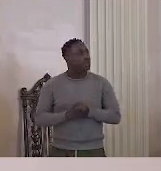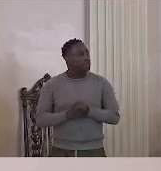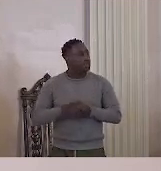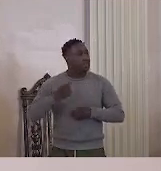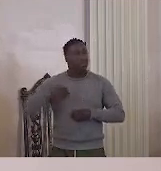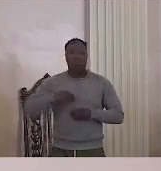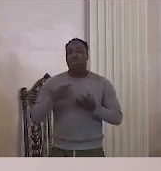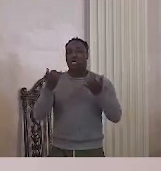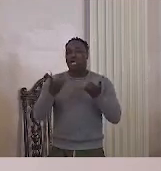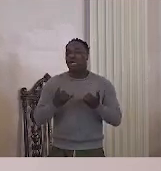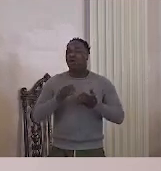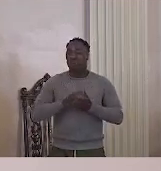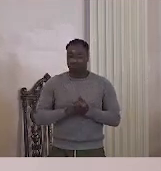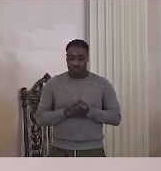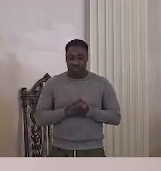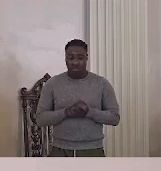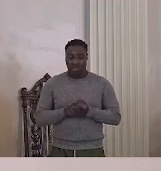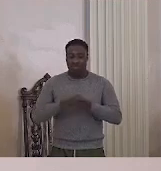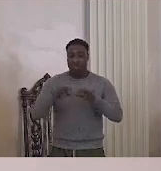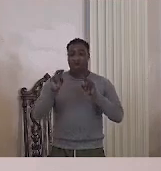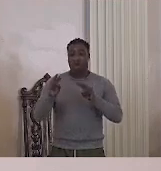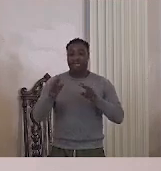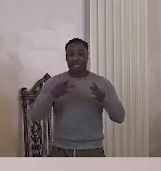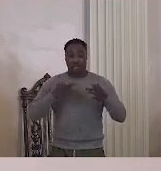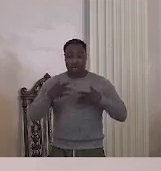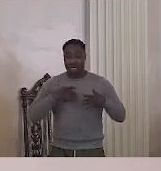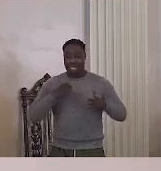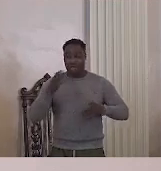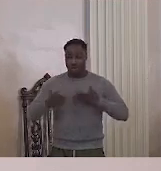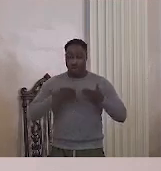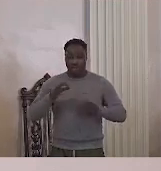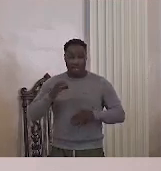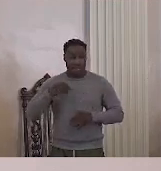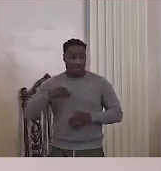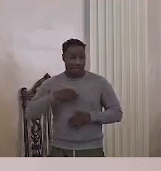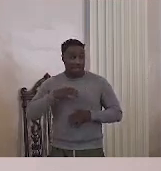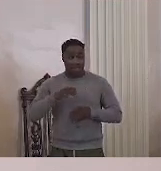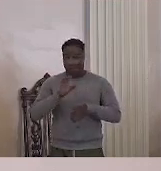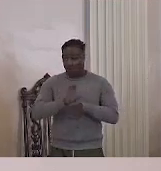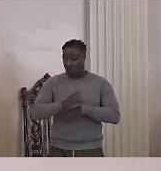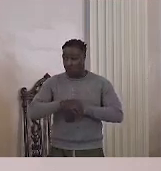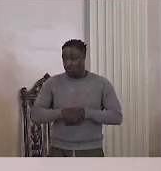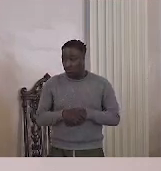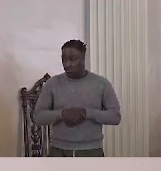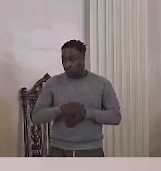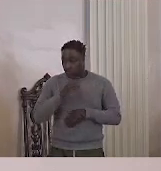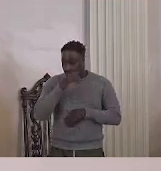We now turn to the concerns and joys of the members of this community.